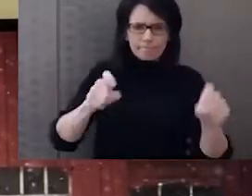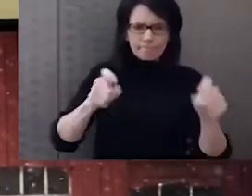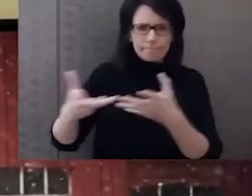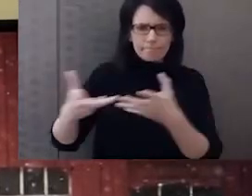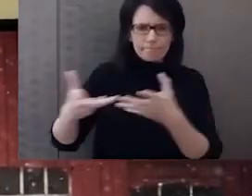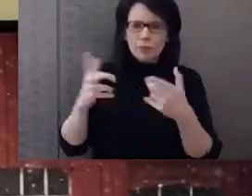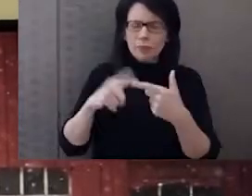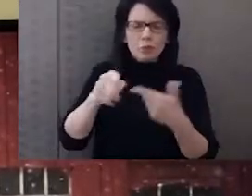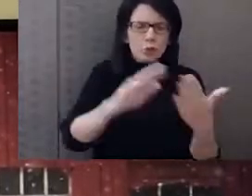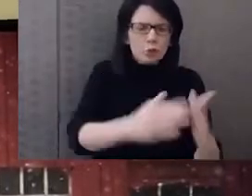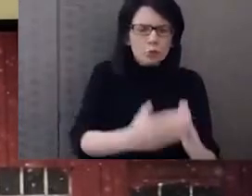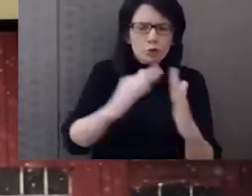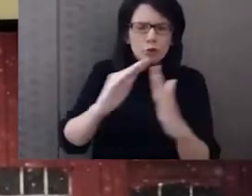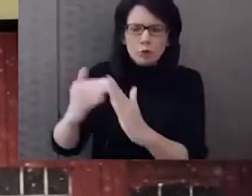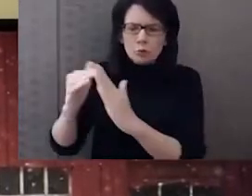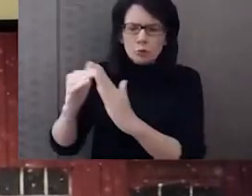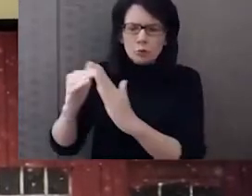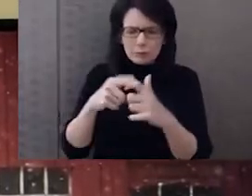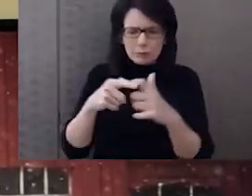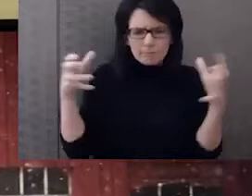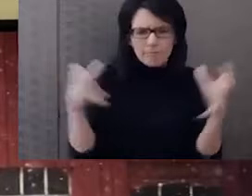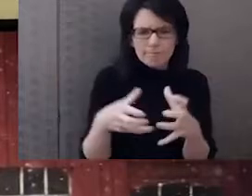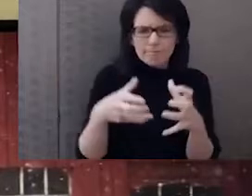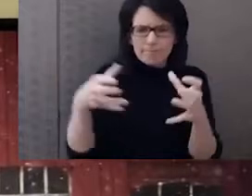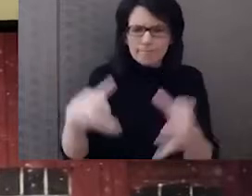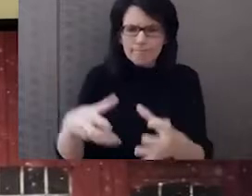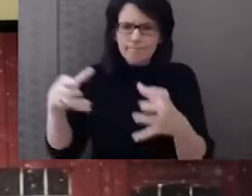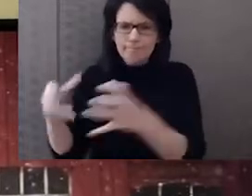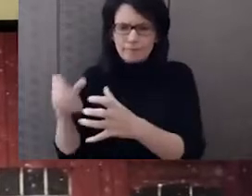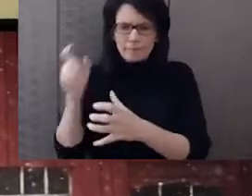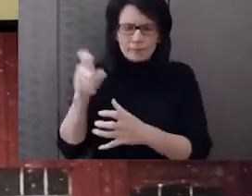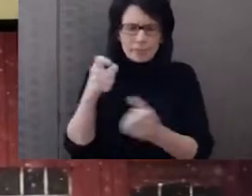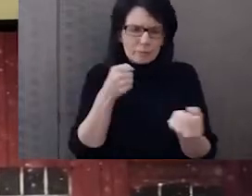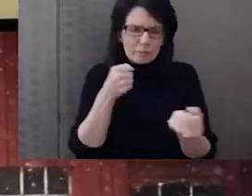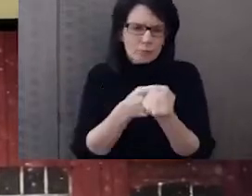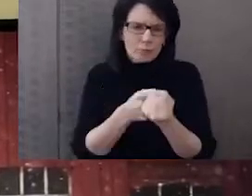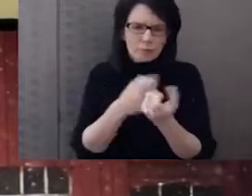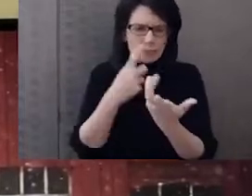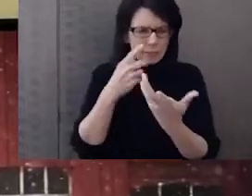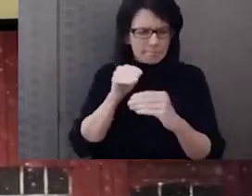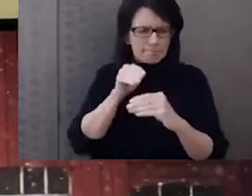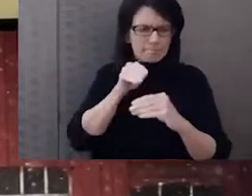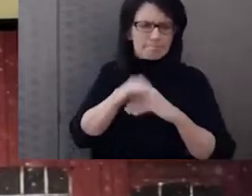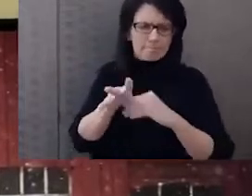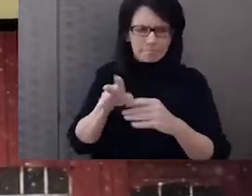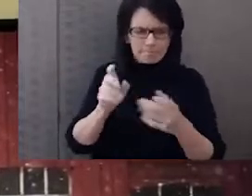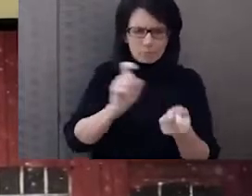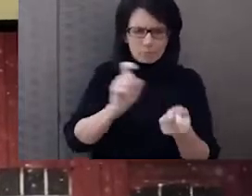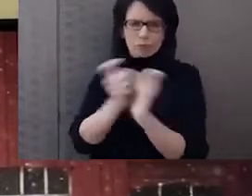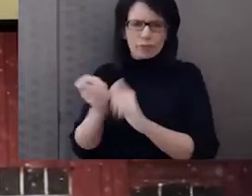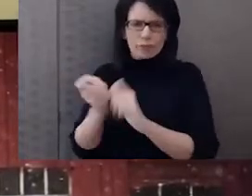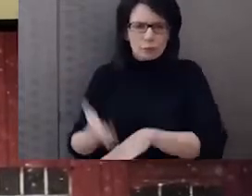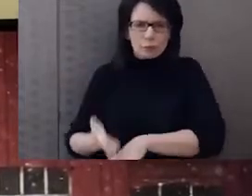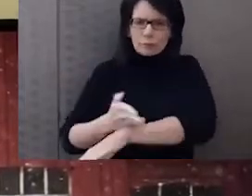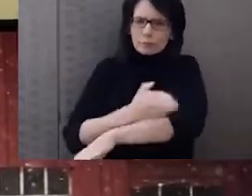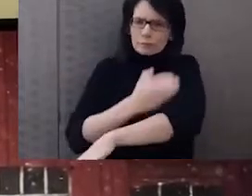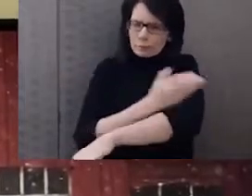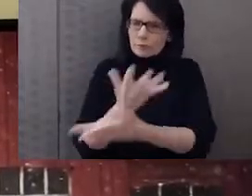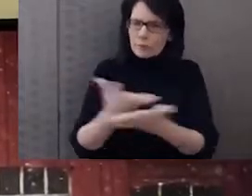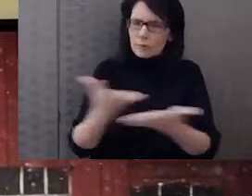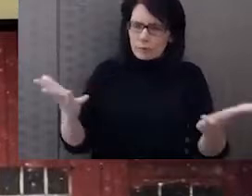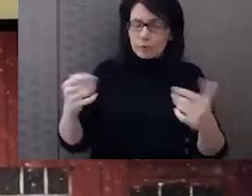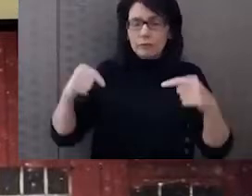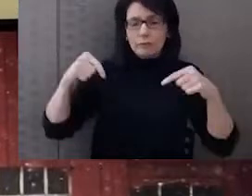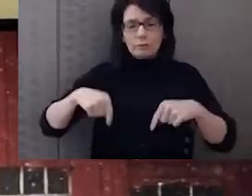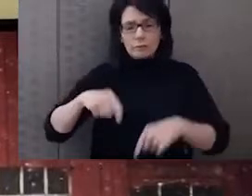communities who are ready to mobilize for assistance but for real change. And NOPE's unique combination of